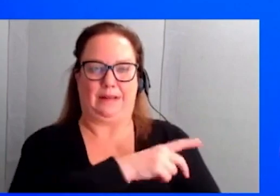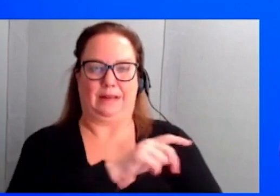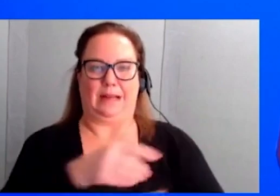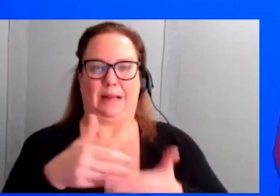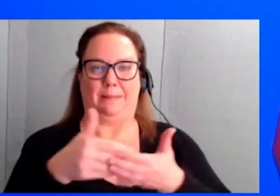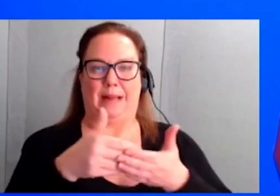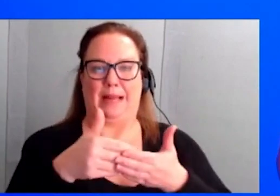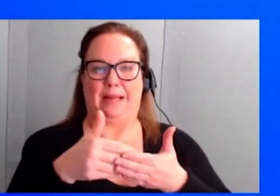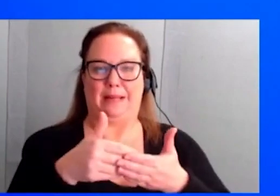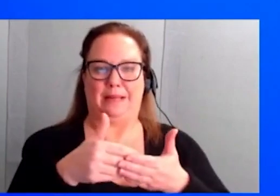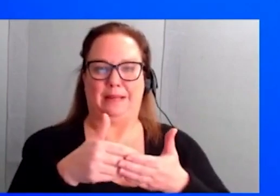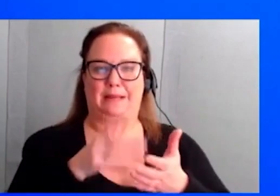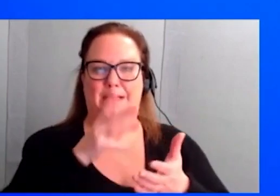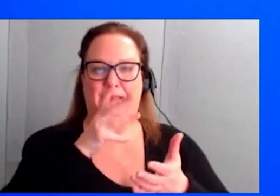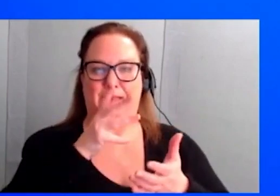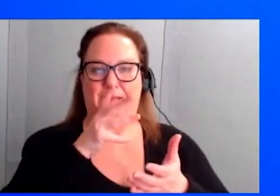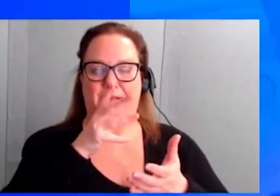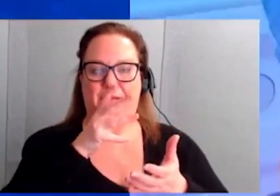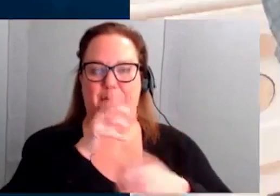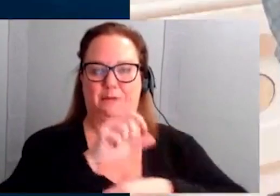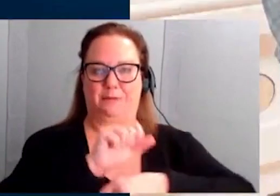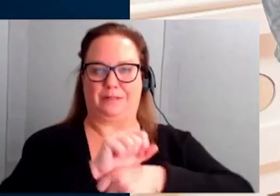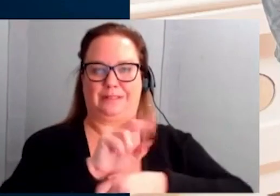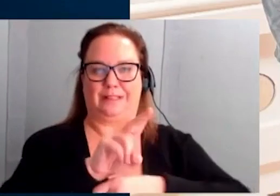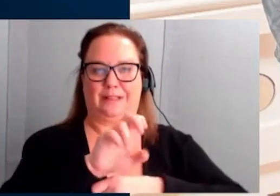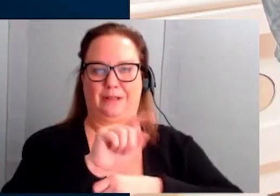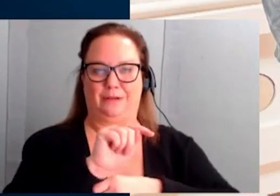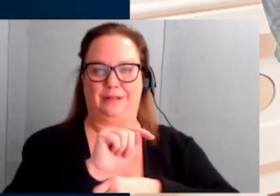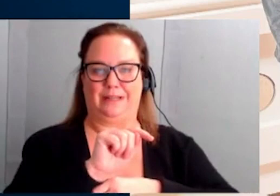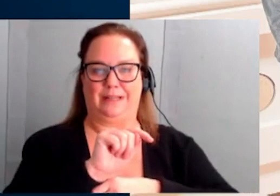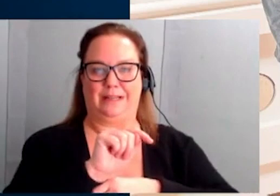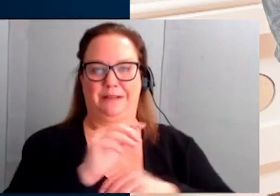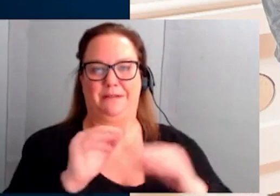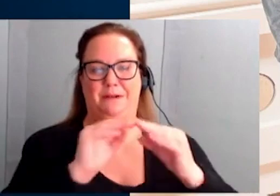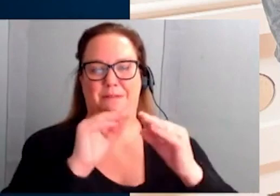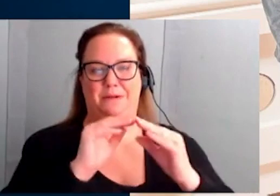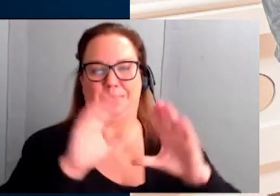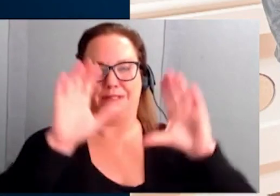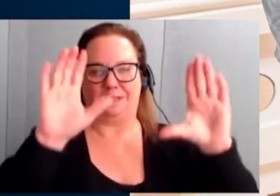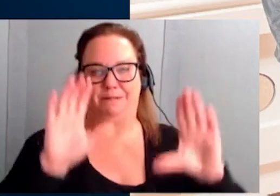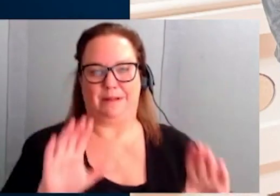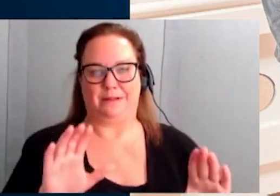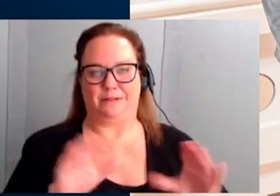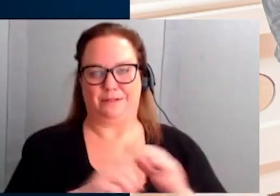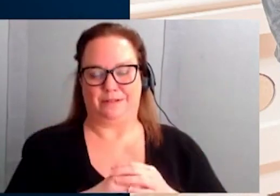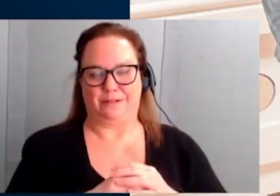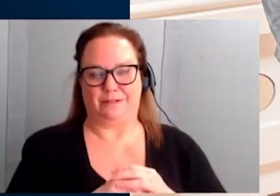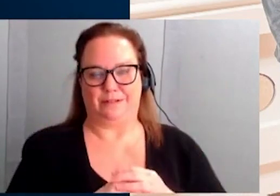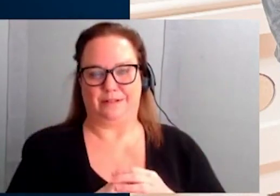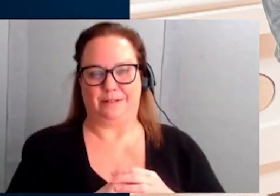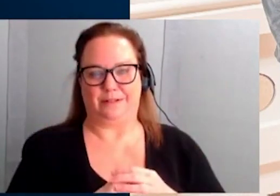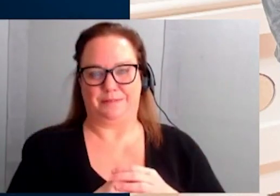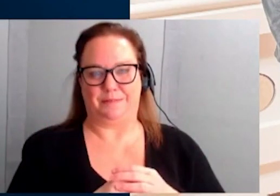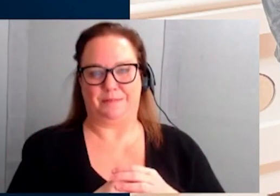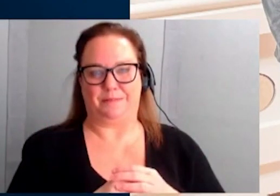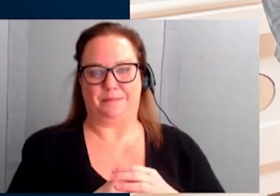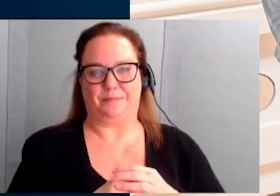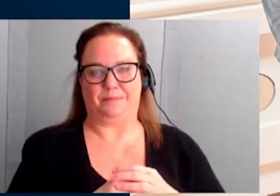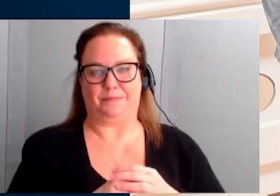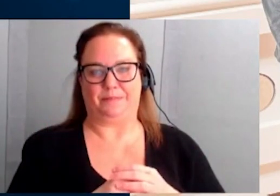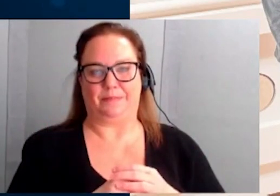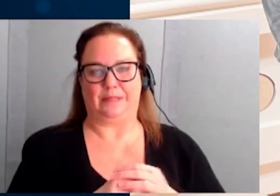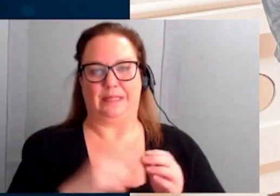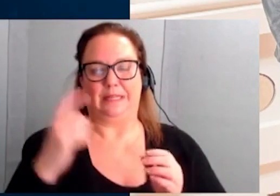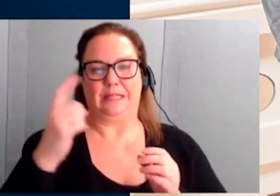which the mother actually works on the unit. So that was even more spectacular. And it is something that